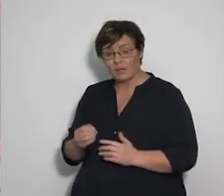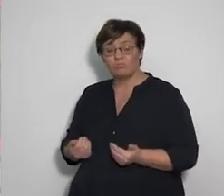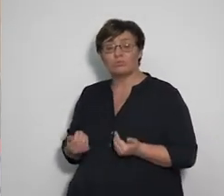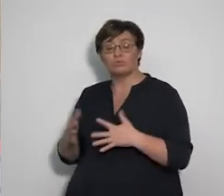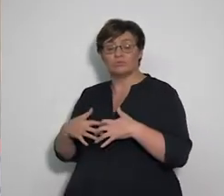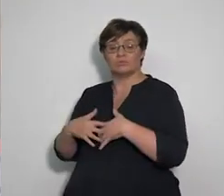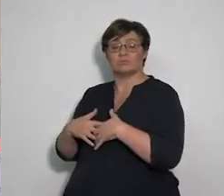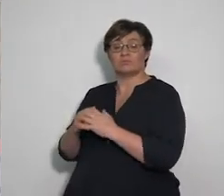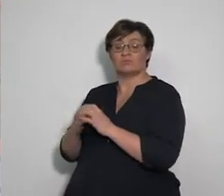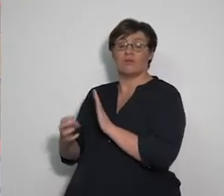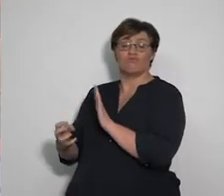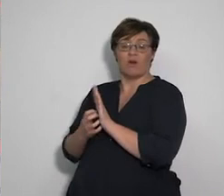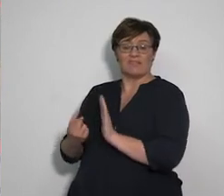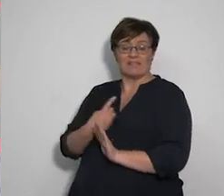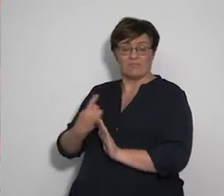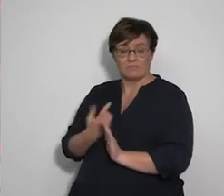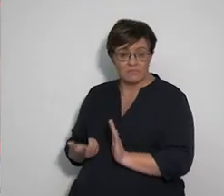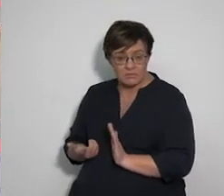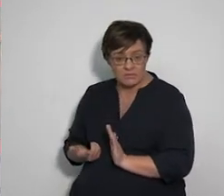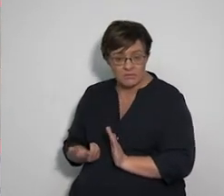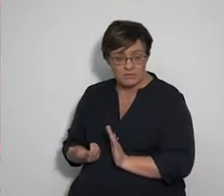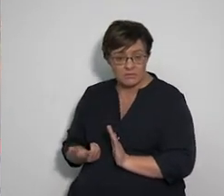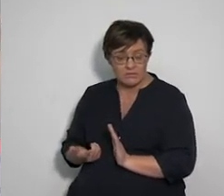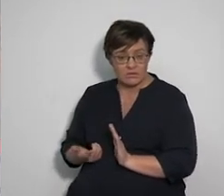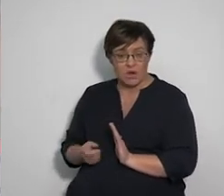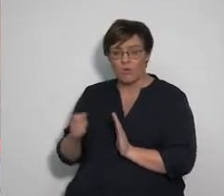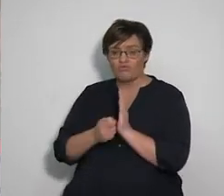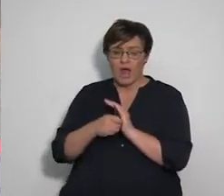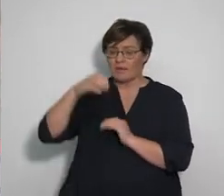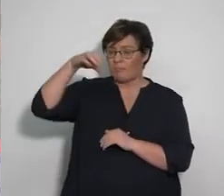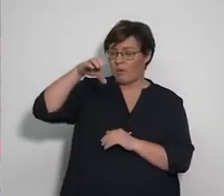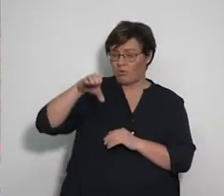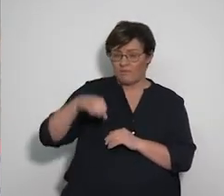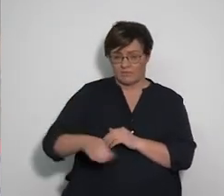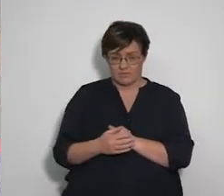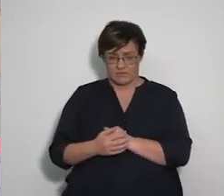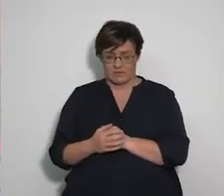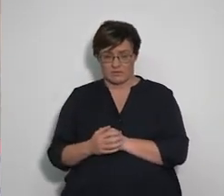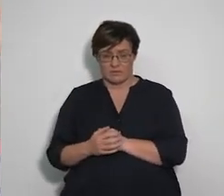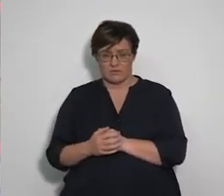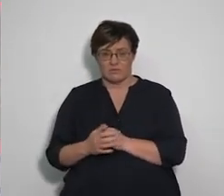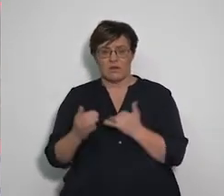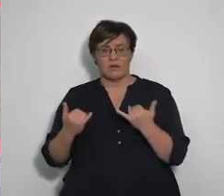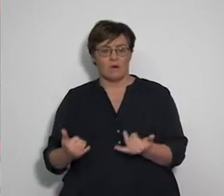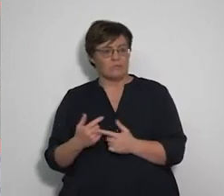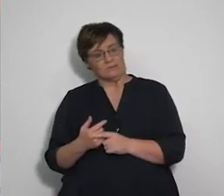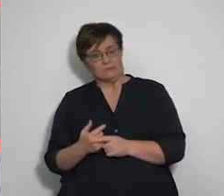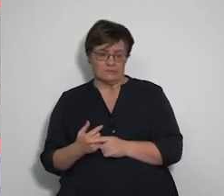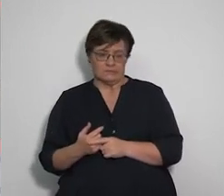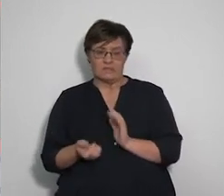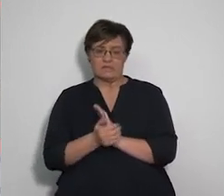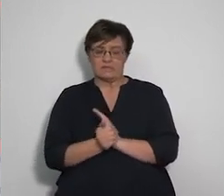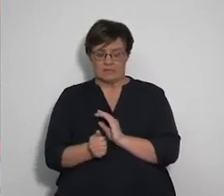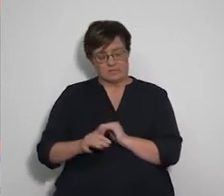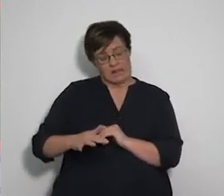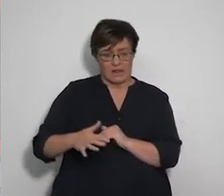to producing graphs, for example, writing paragraphs, suddenly your